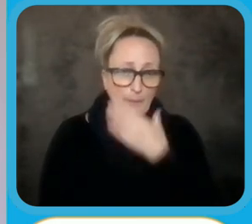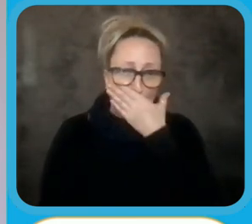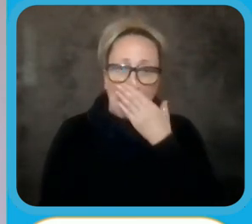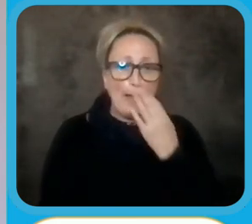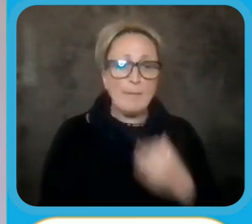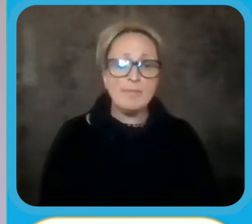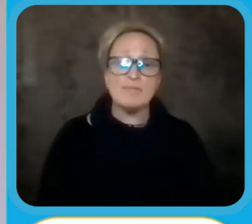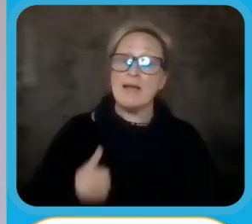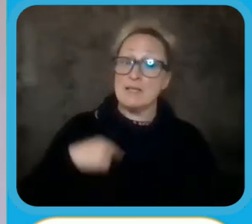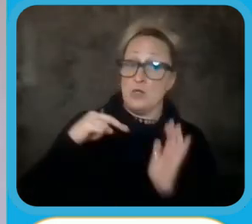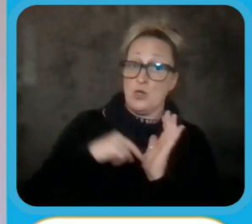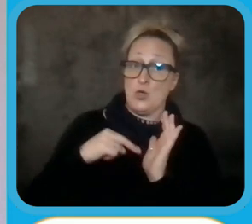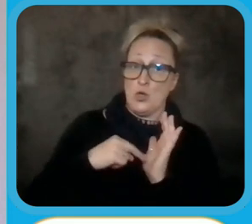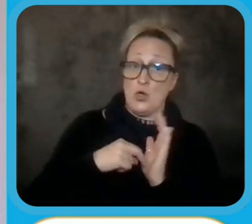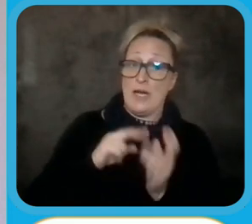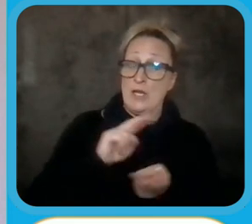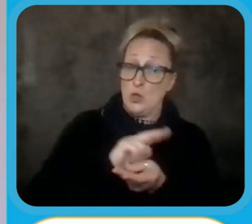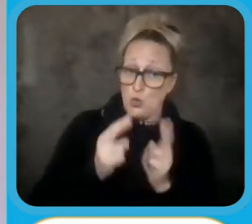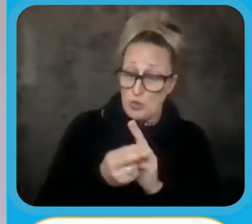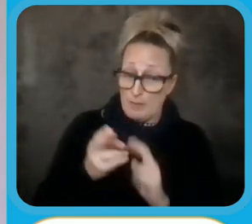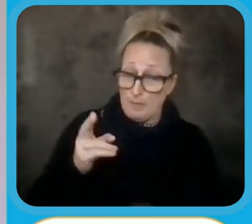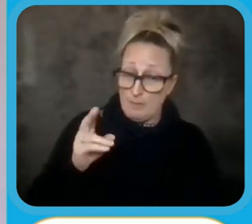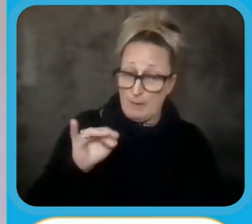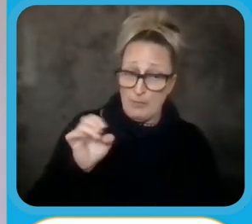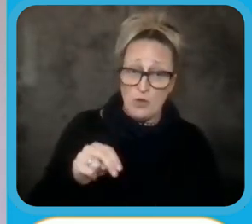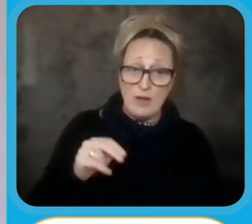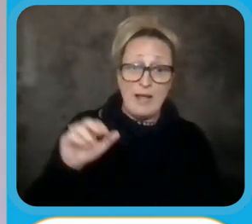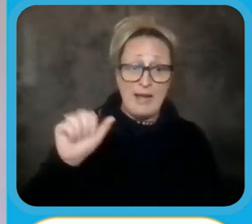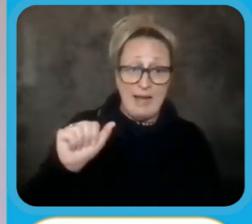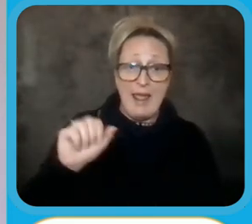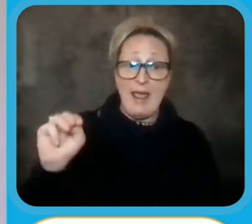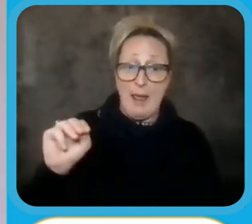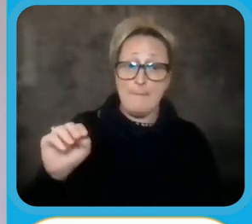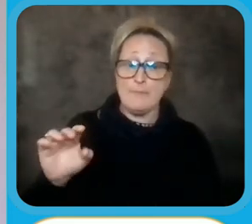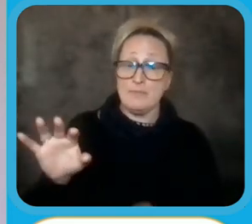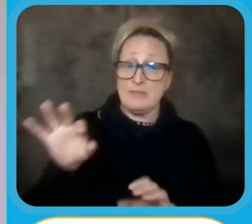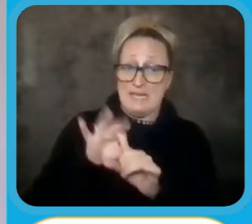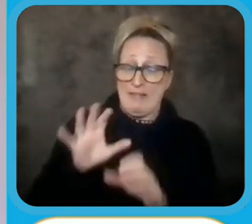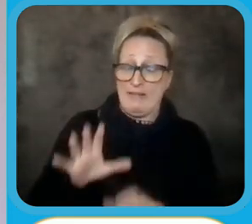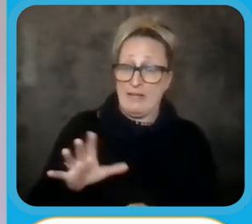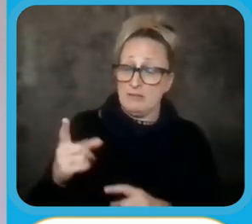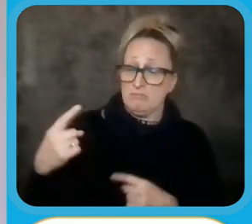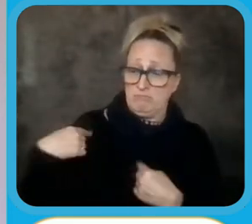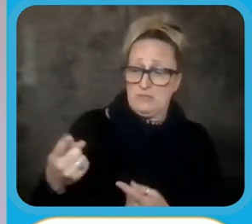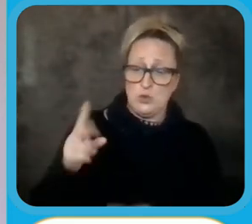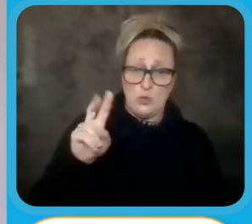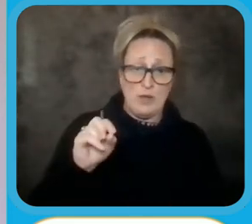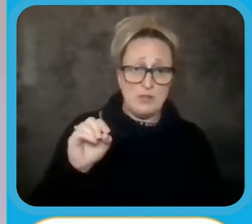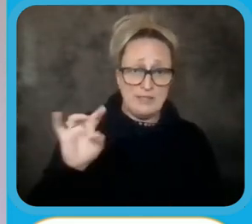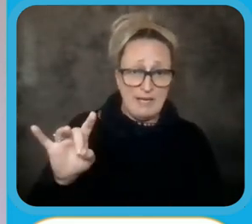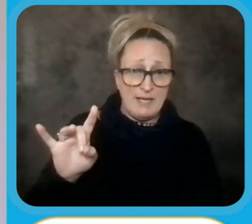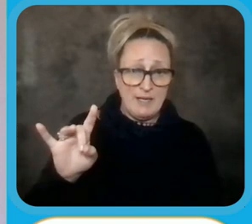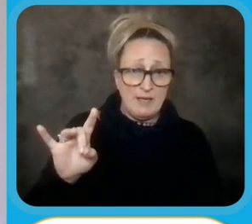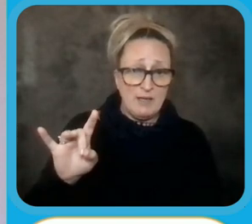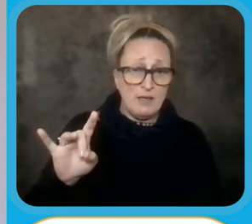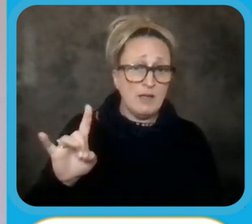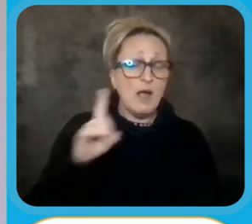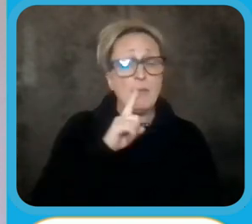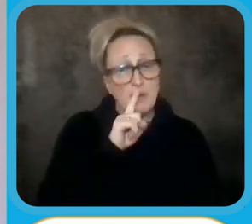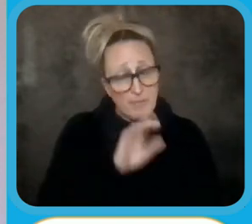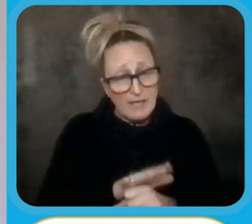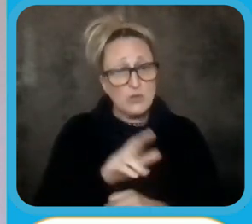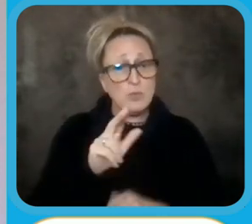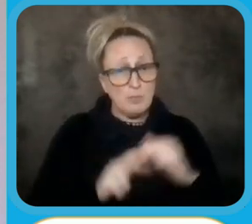As a nurse, union member, and elected ADEM delegate since 2008 from AB 15, I'm committed to building